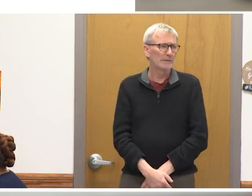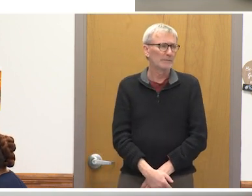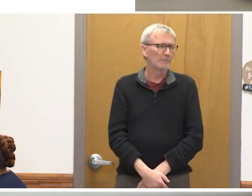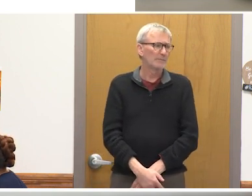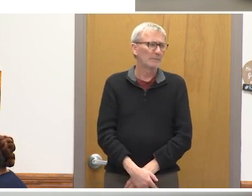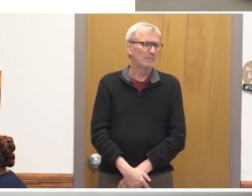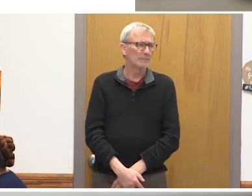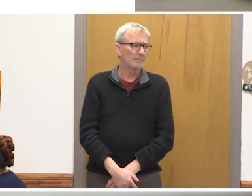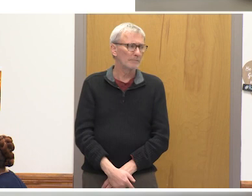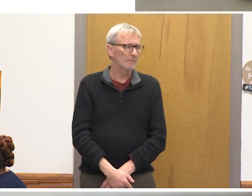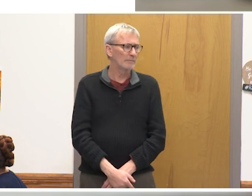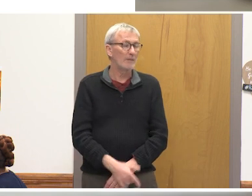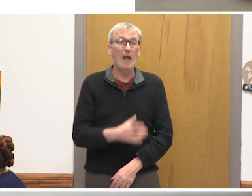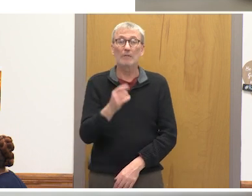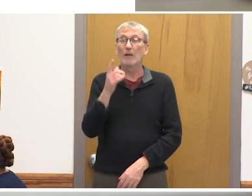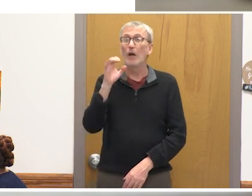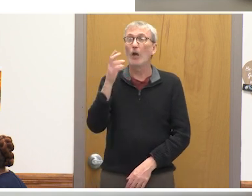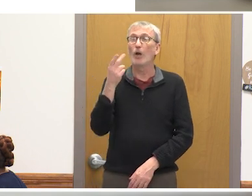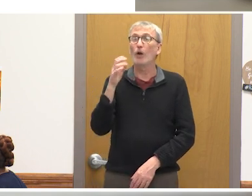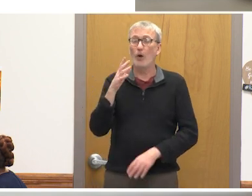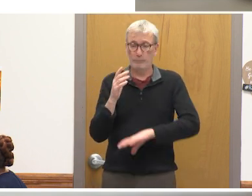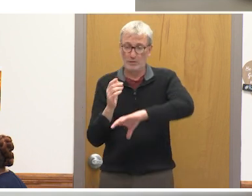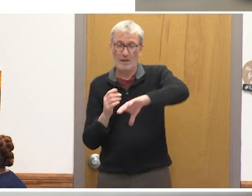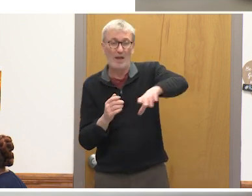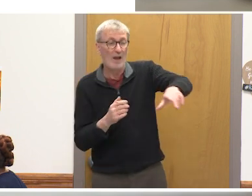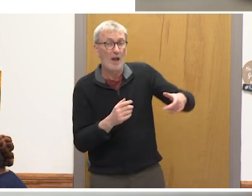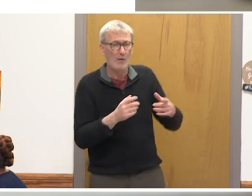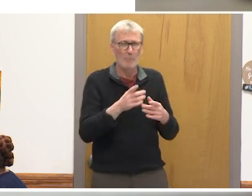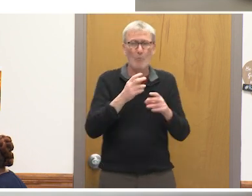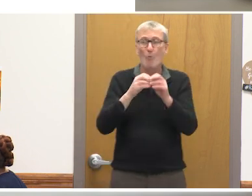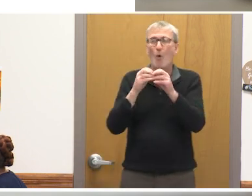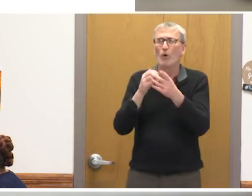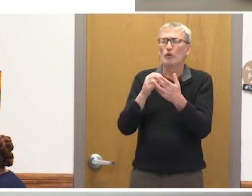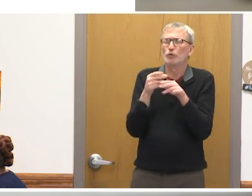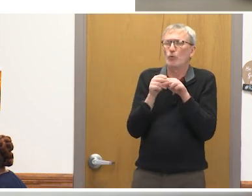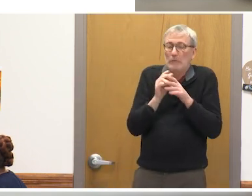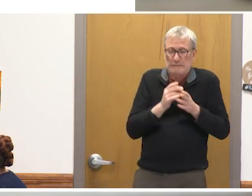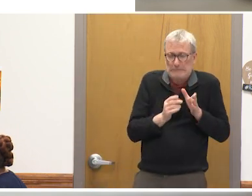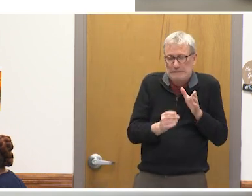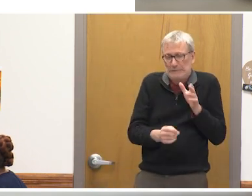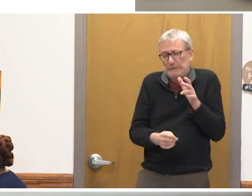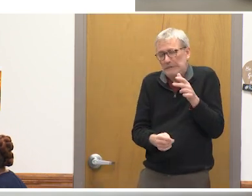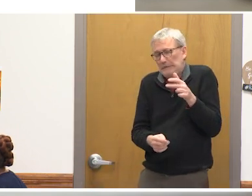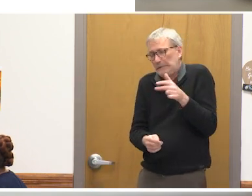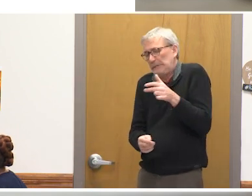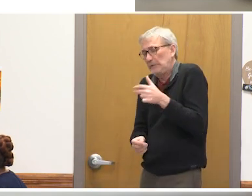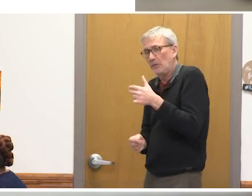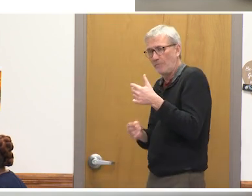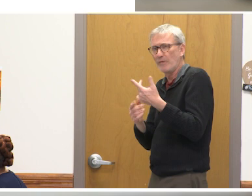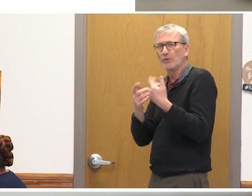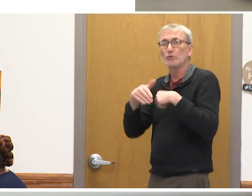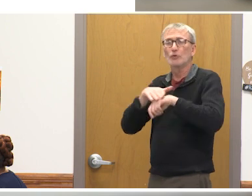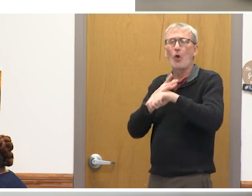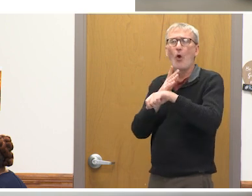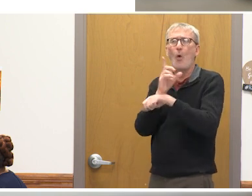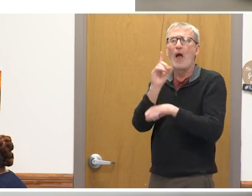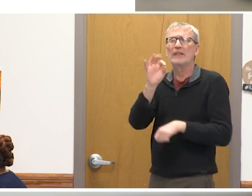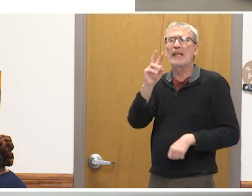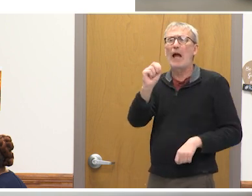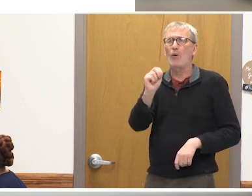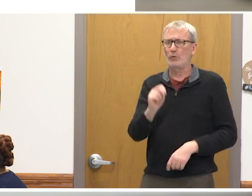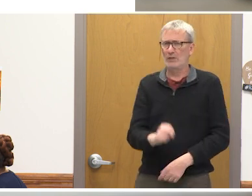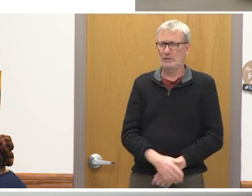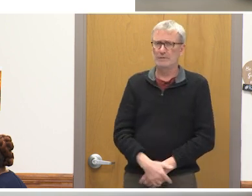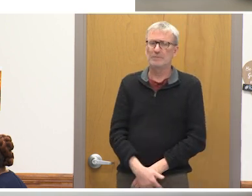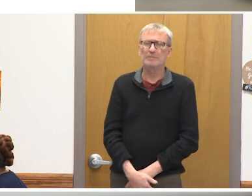extensions layered in, makes the turning radius a little shorter as well, or turning radius smaller, which inherently makes